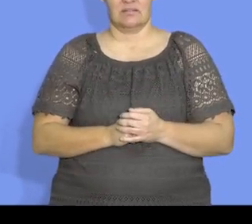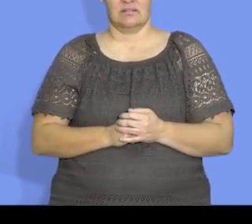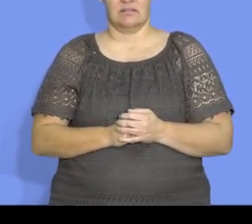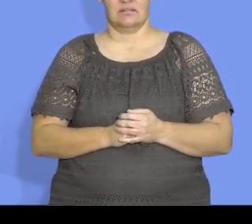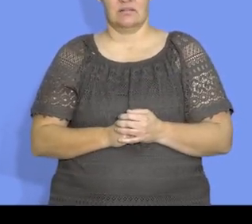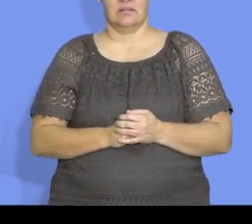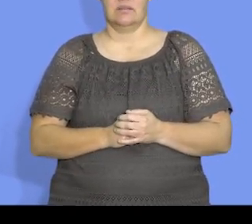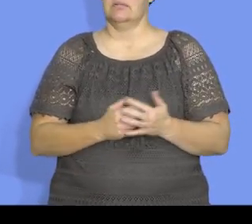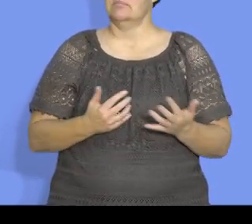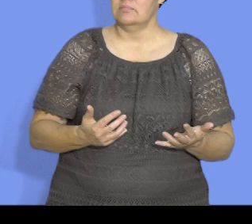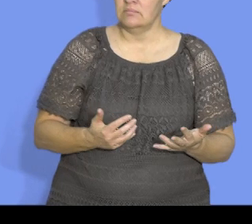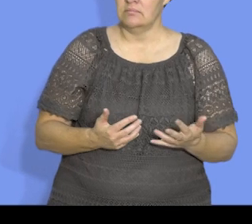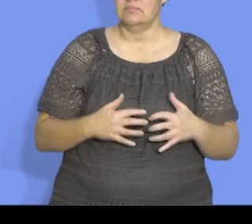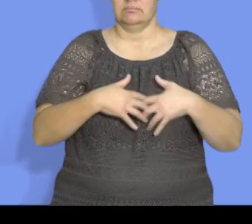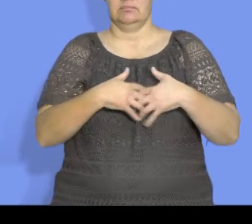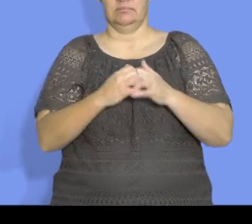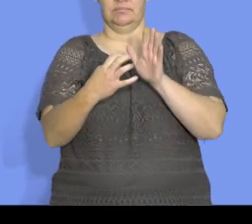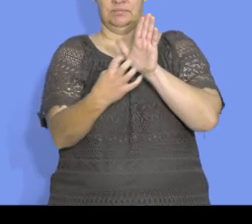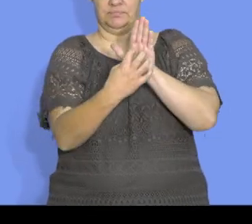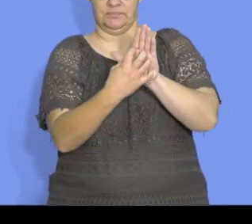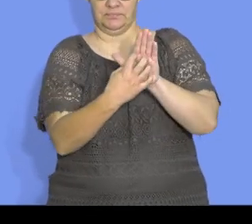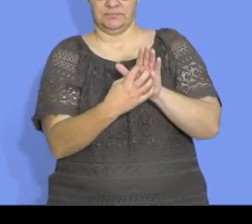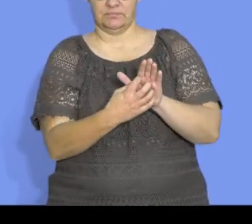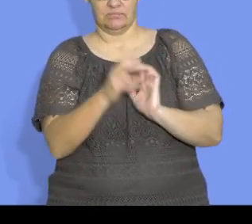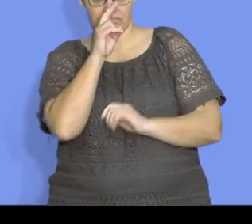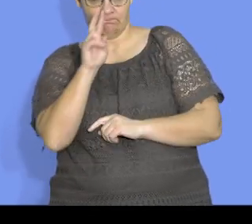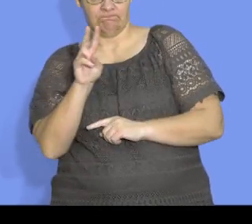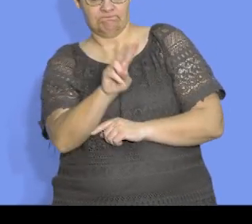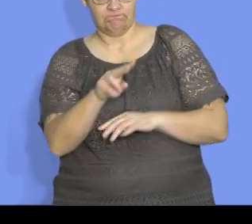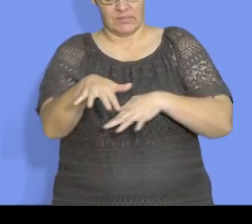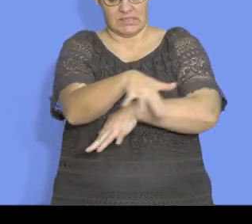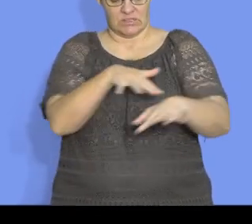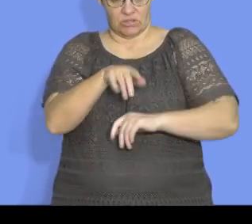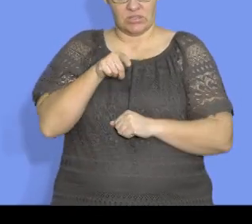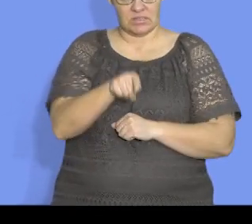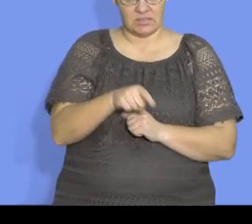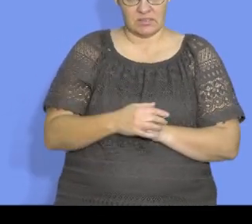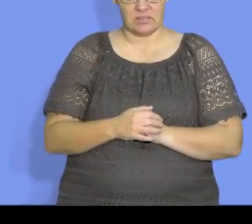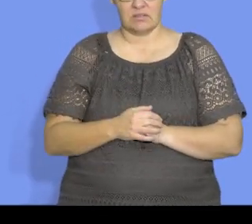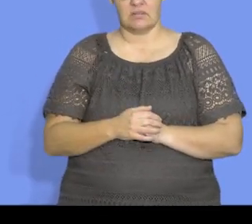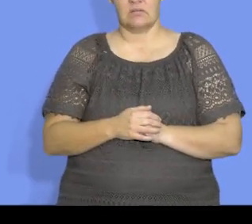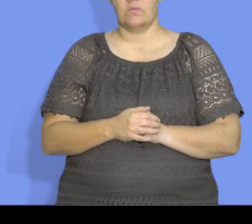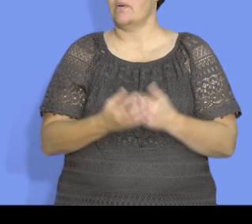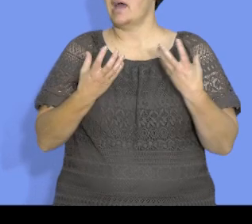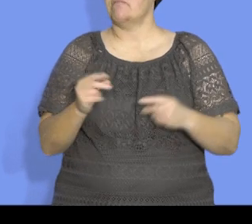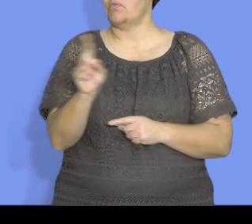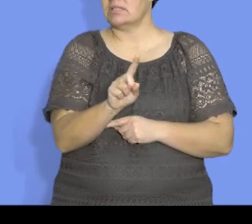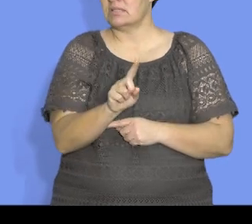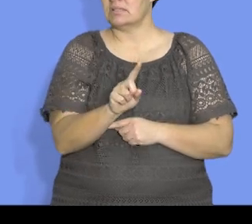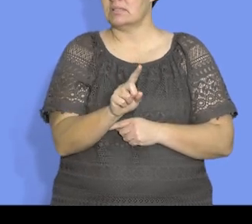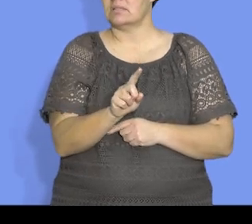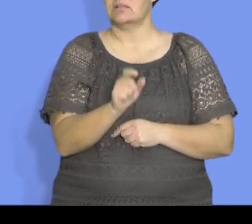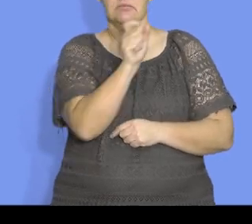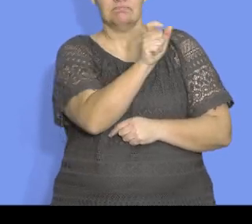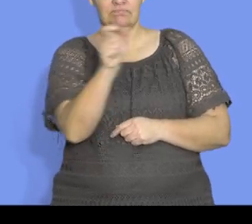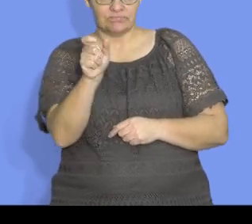And we're going to construct the graph. And what you notice in this situation is that we've got the words written as